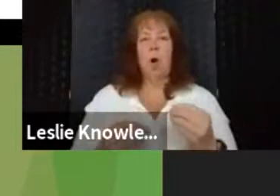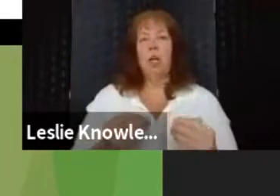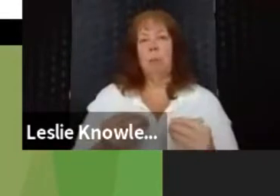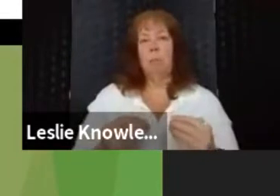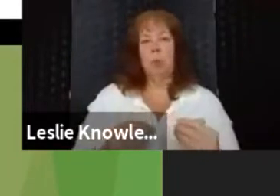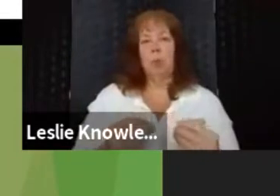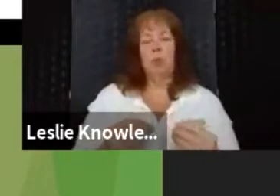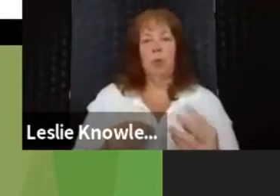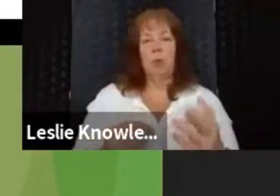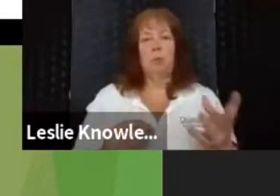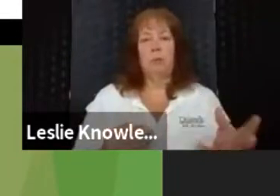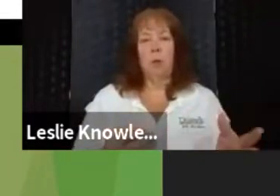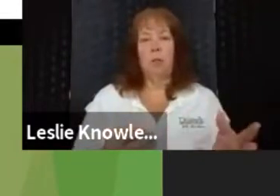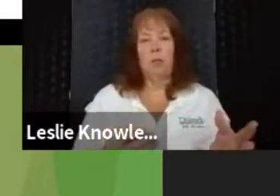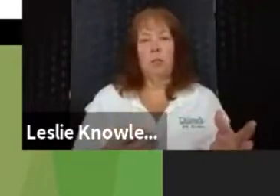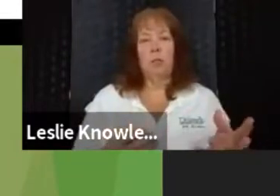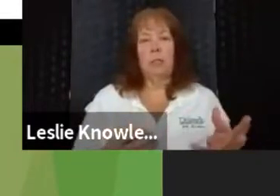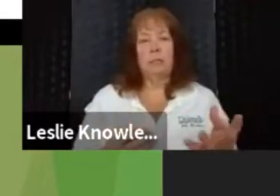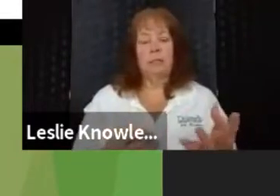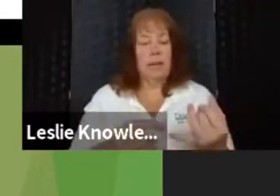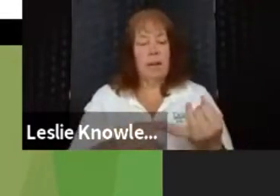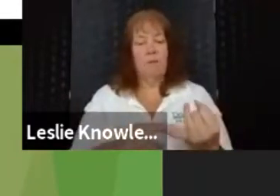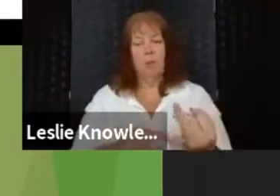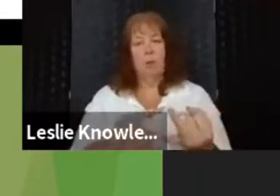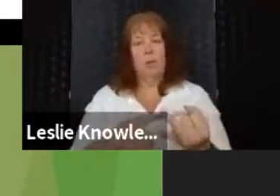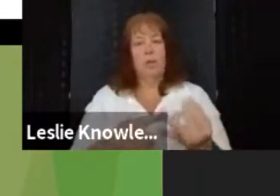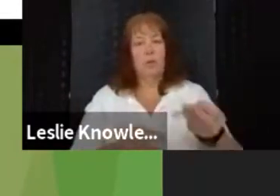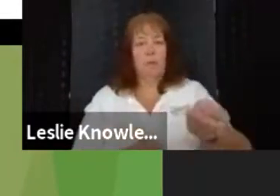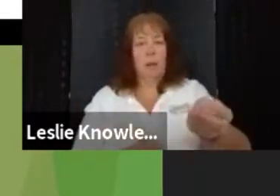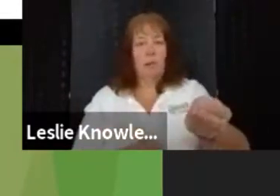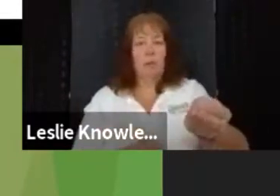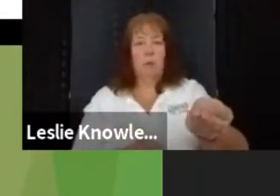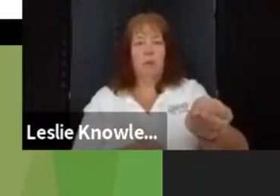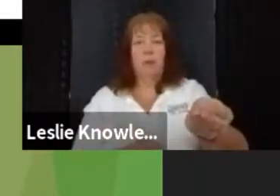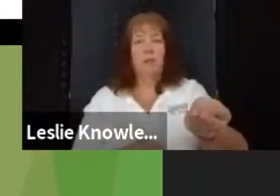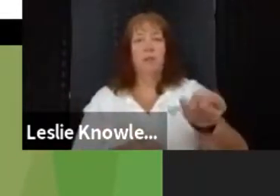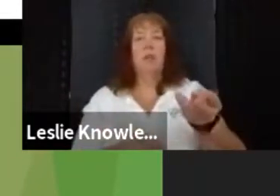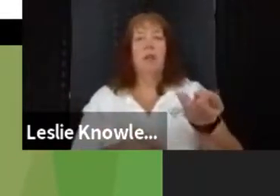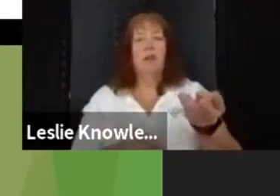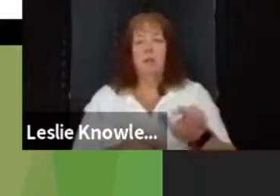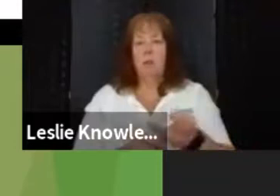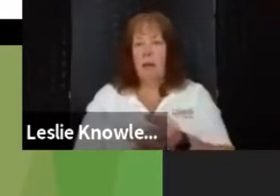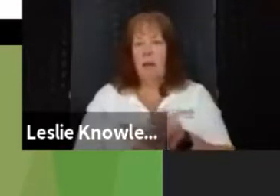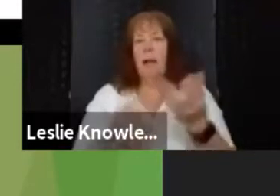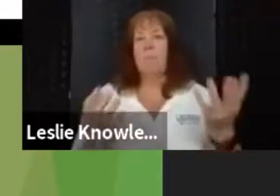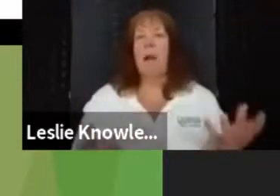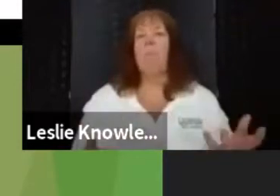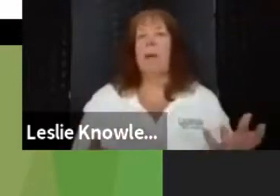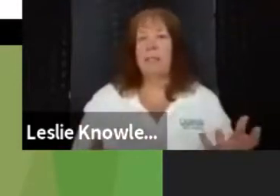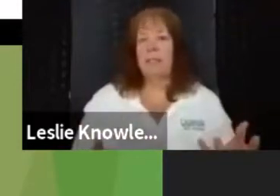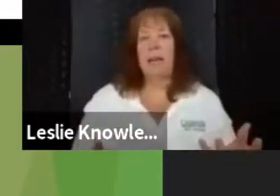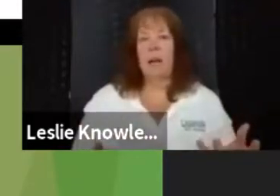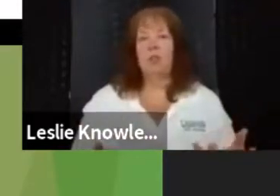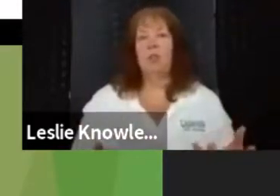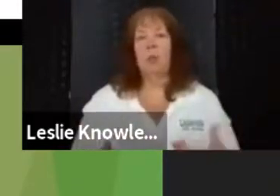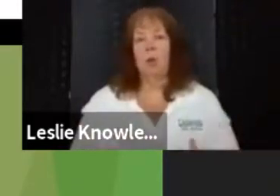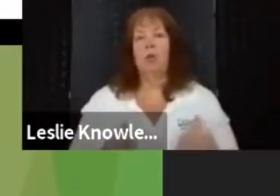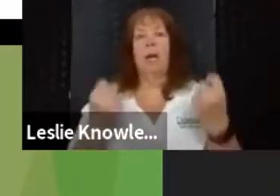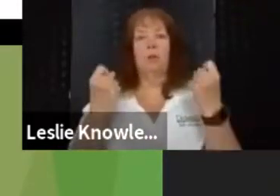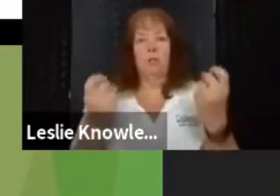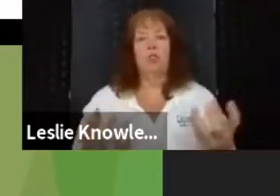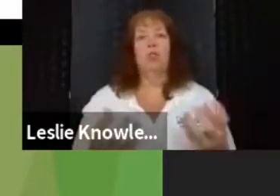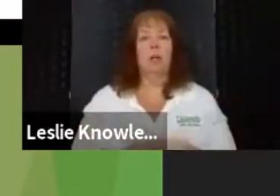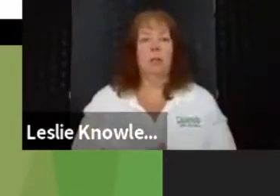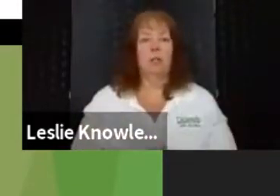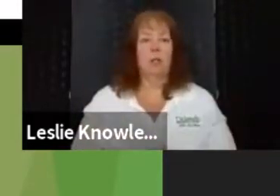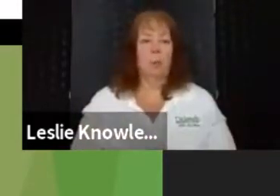you marketable to those referral agencies. It's like, I have a degree and I've passed the written test. So I'm ready to get out into the world to